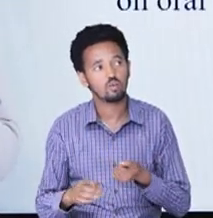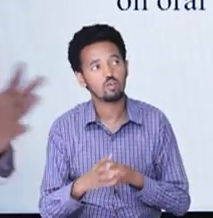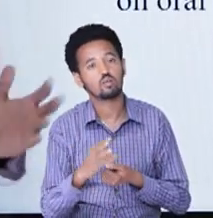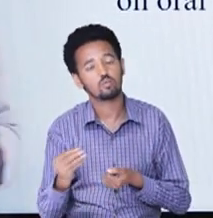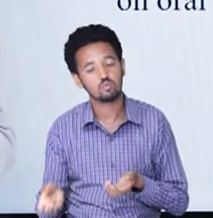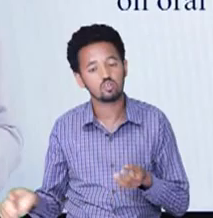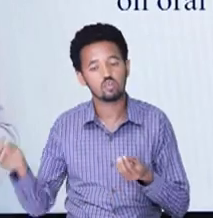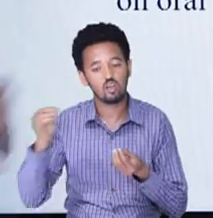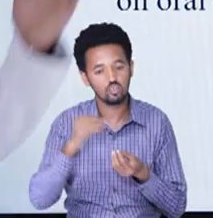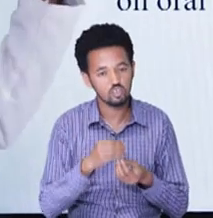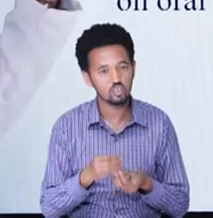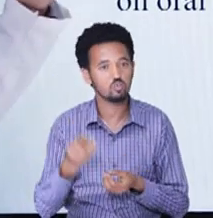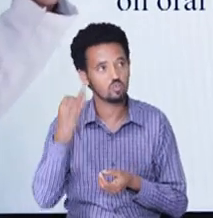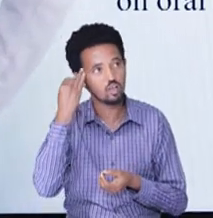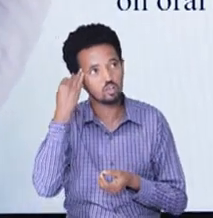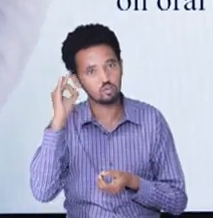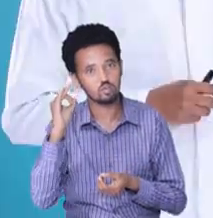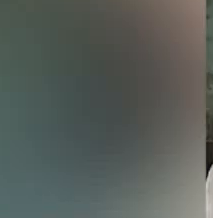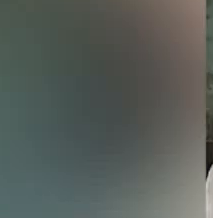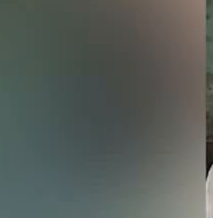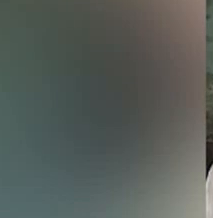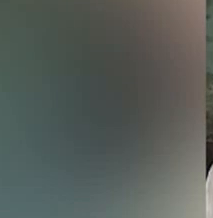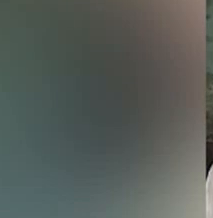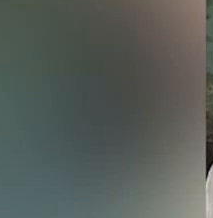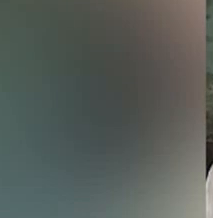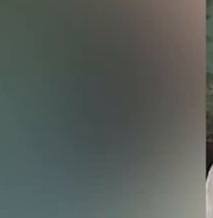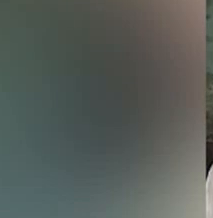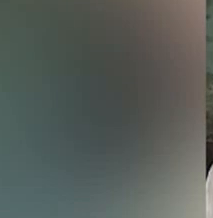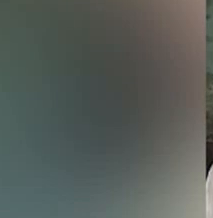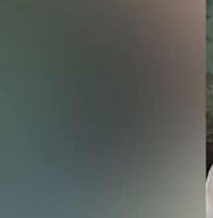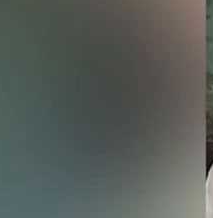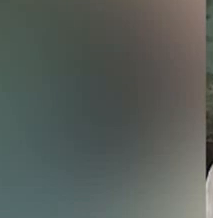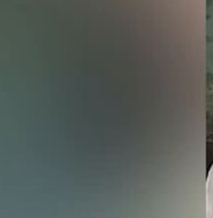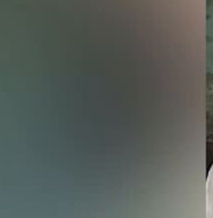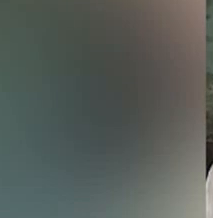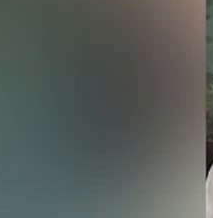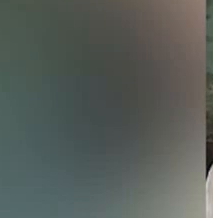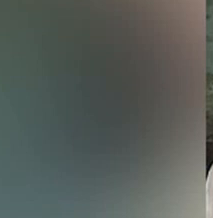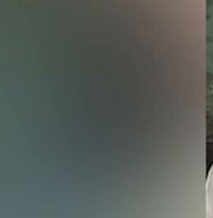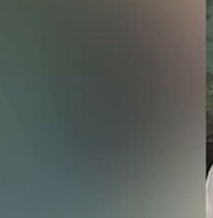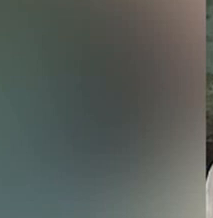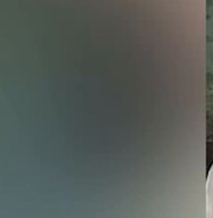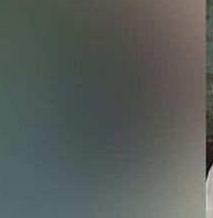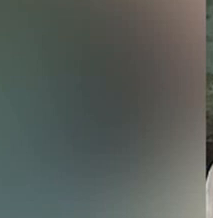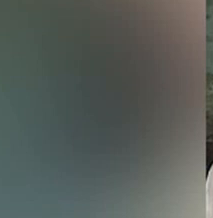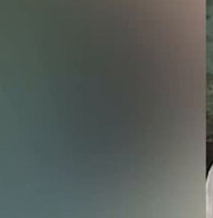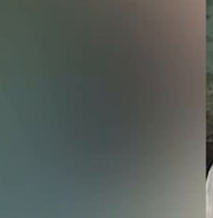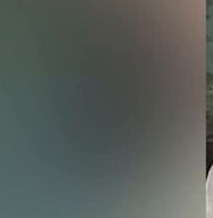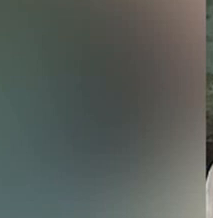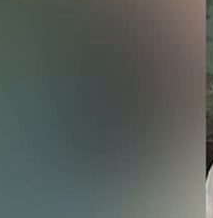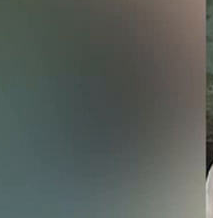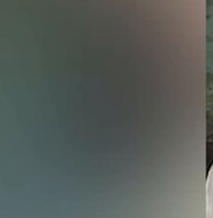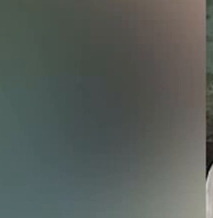In addition to Louis, his wife, Marie Antoinette, was unpopular and extravagant woman.